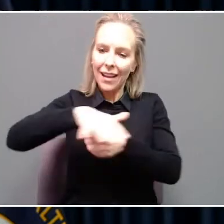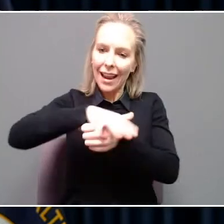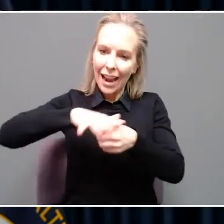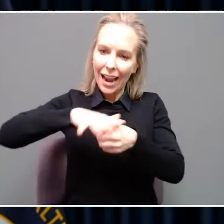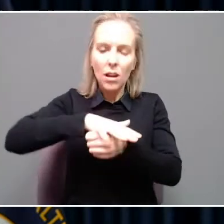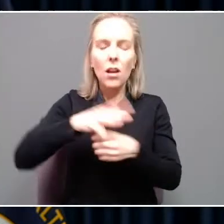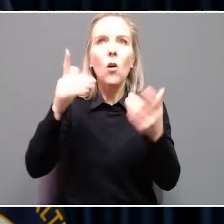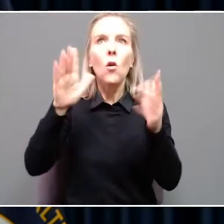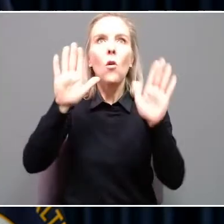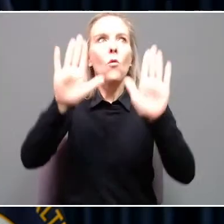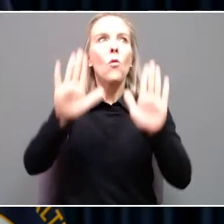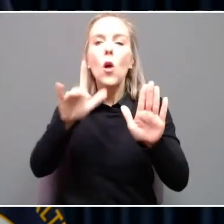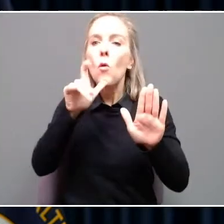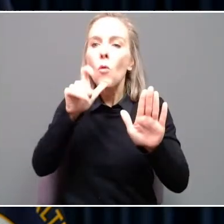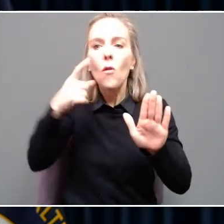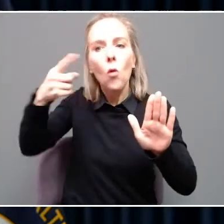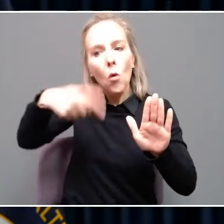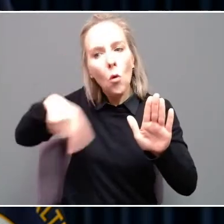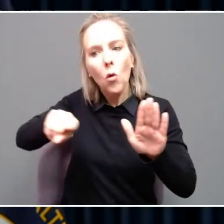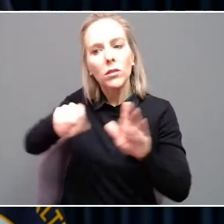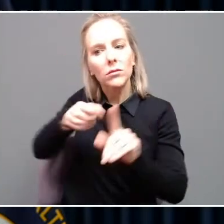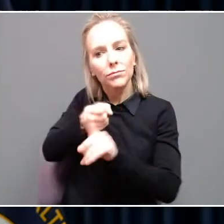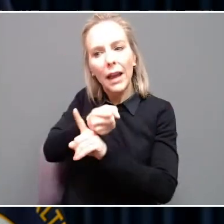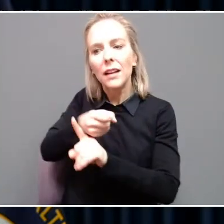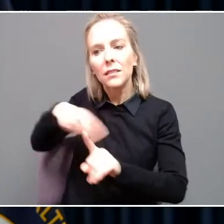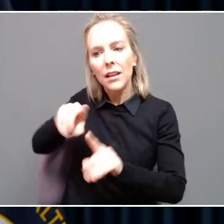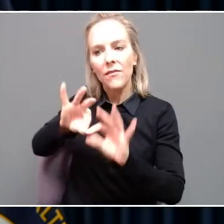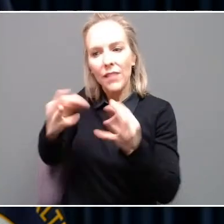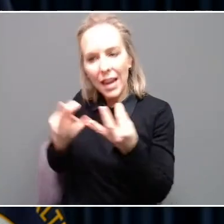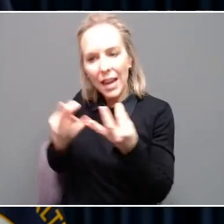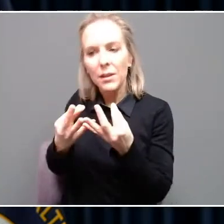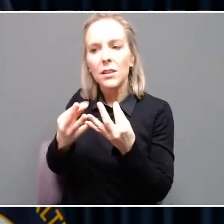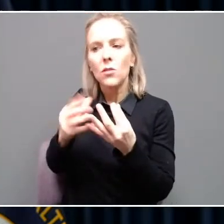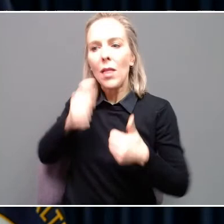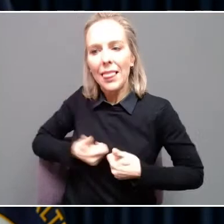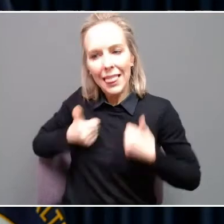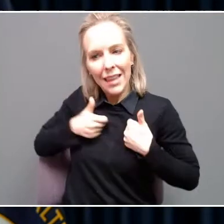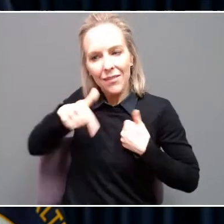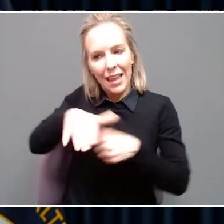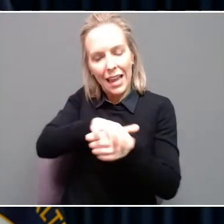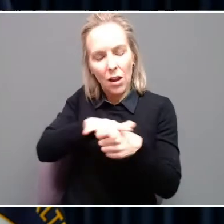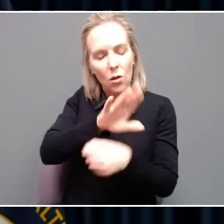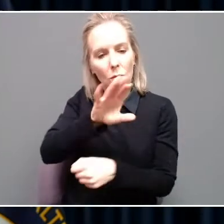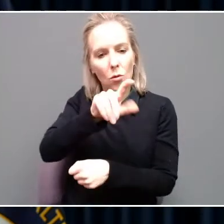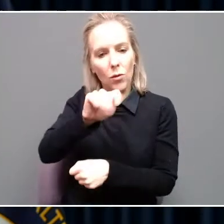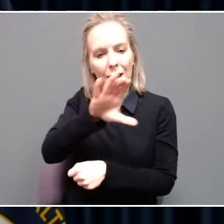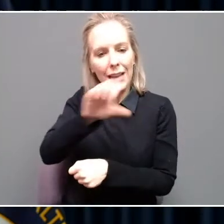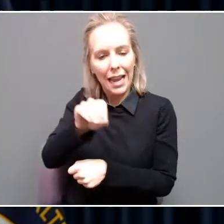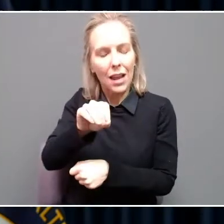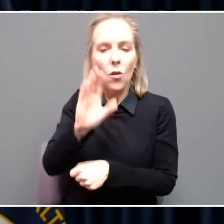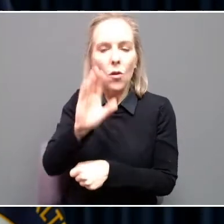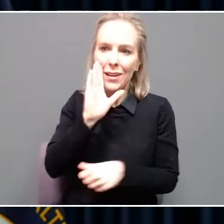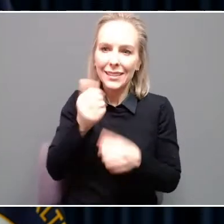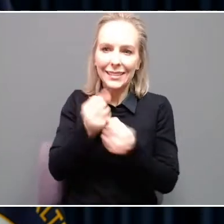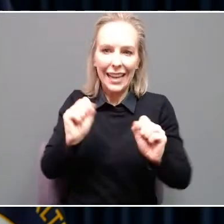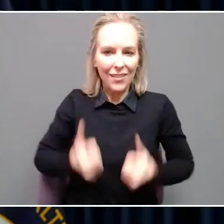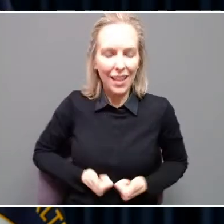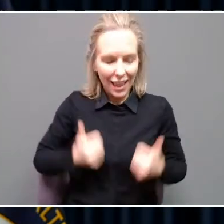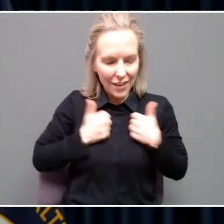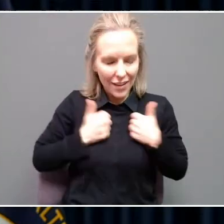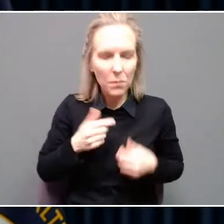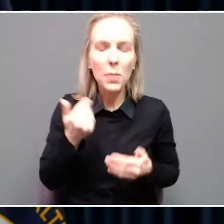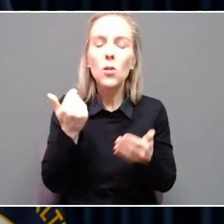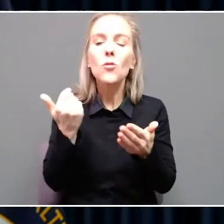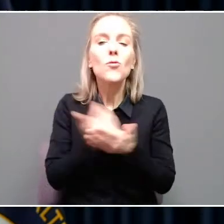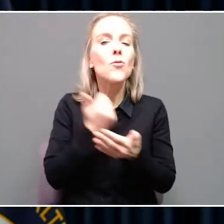for residents of Bullitt County, it's going to save lives. The new U of L Health South Hospital will